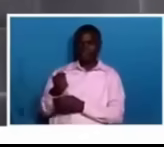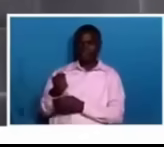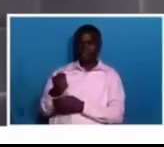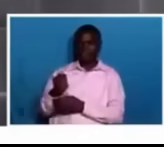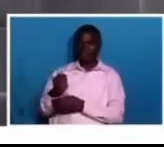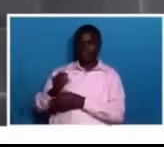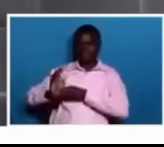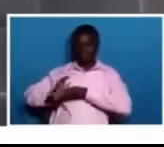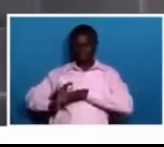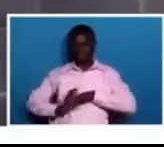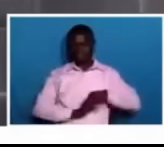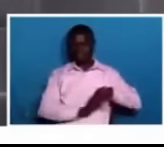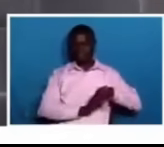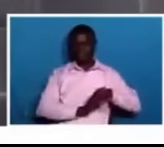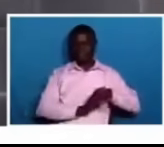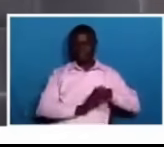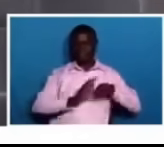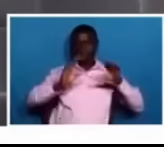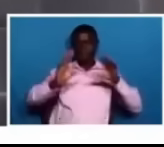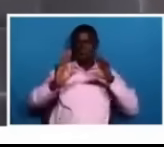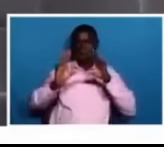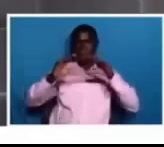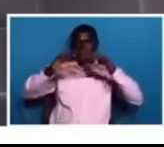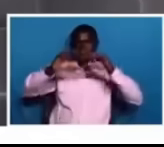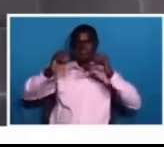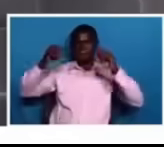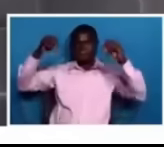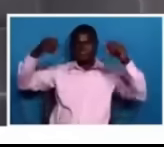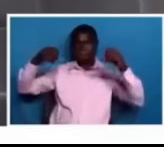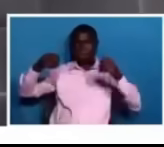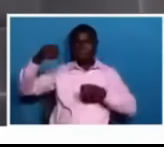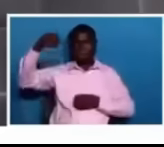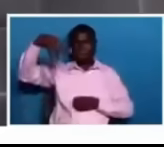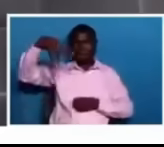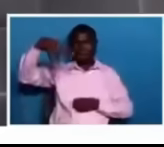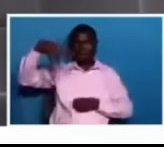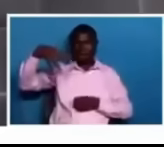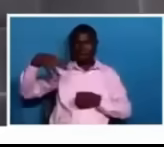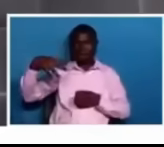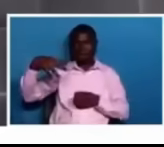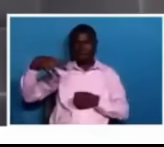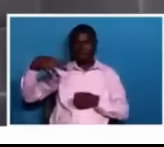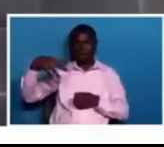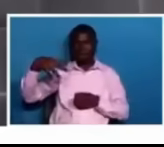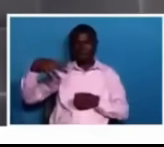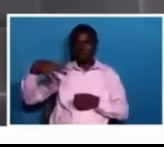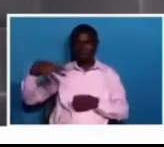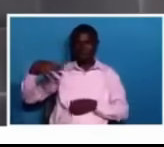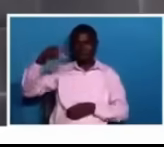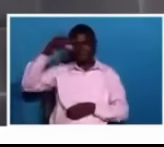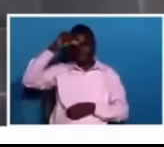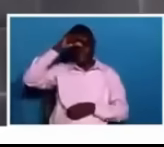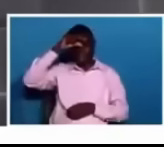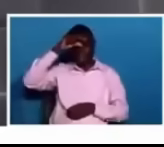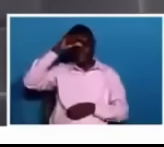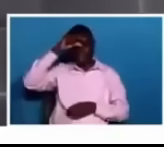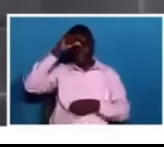lines. This is corruption after corruption after corruption. In a government that looked very